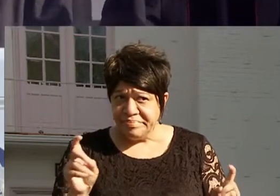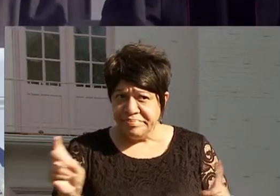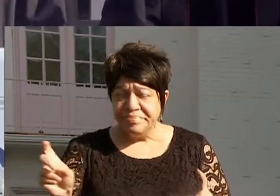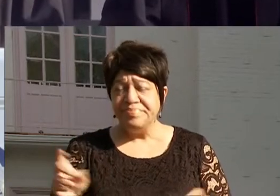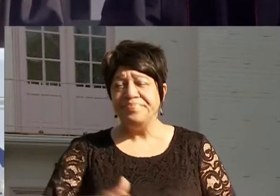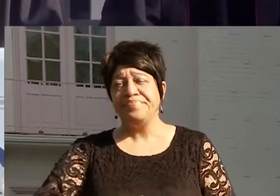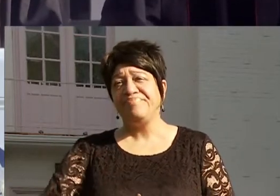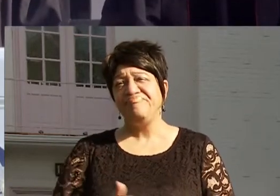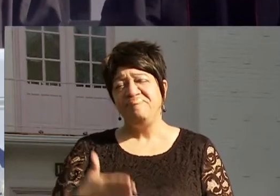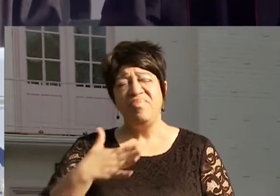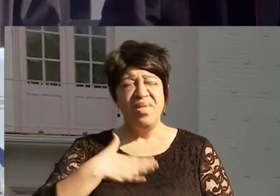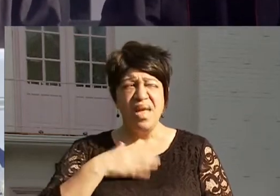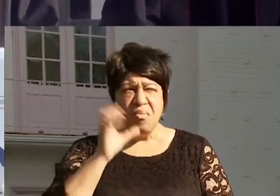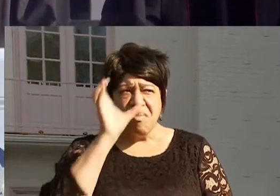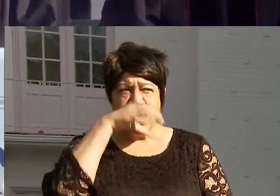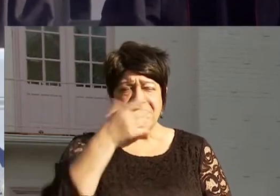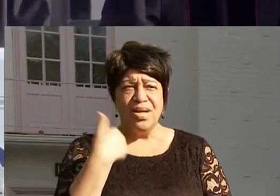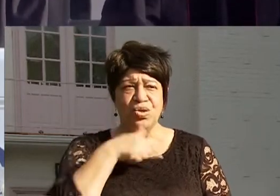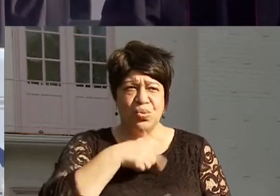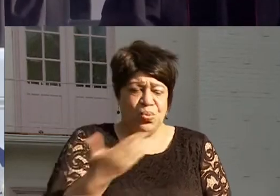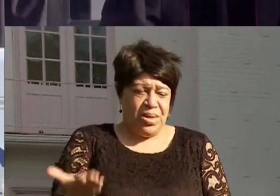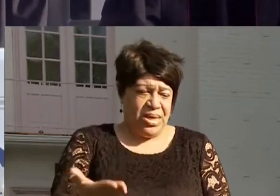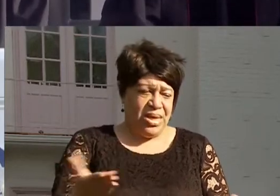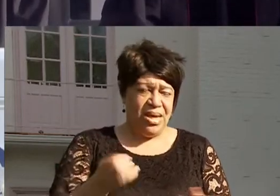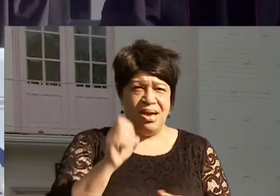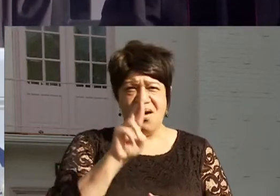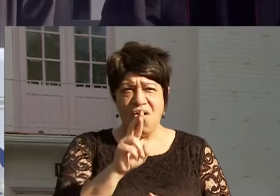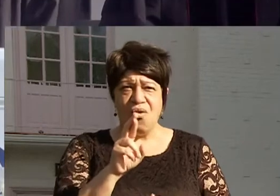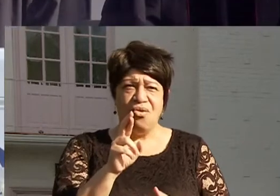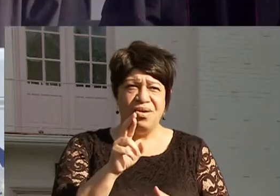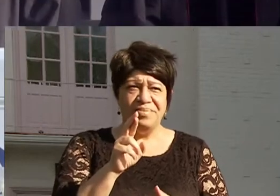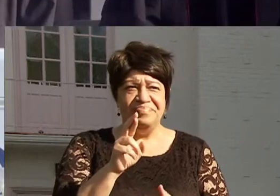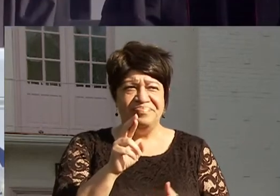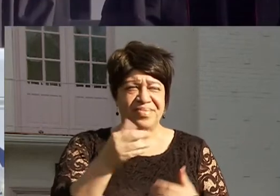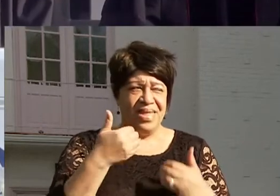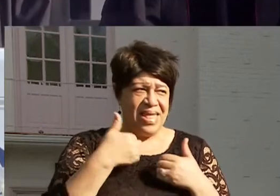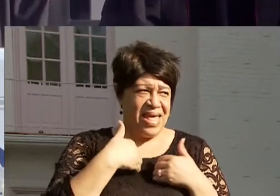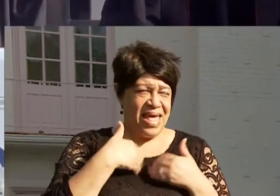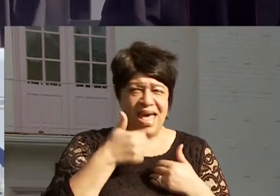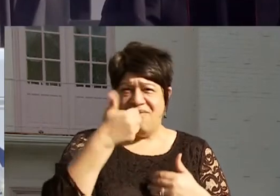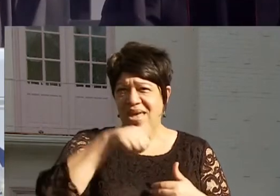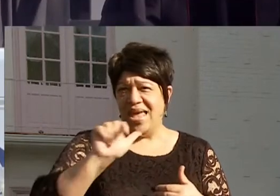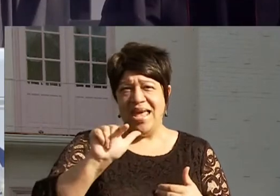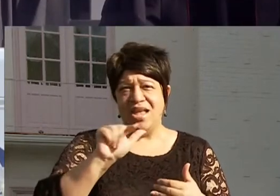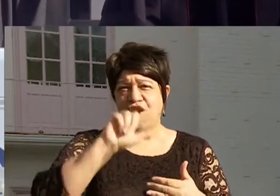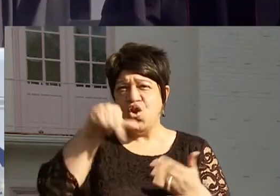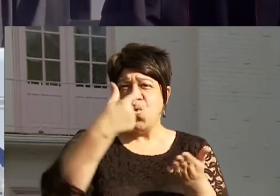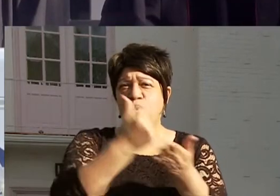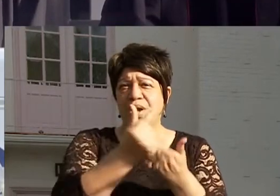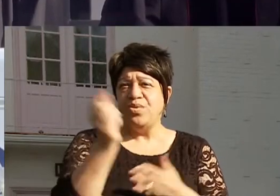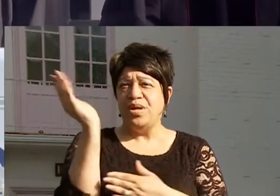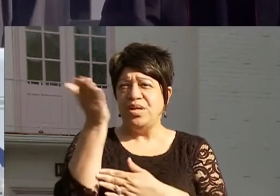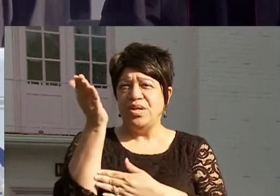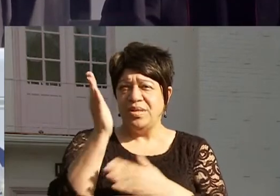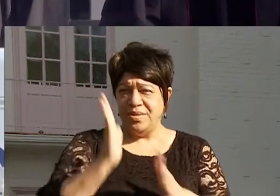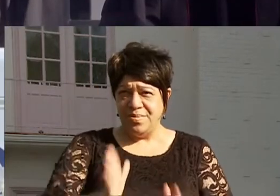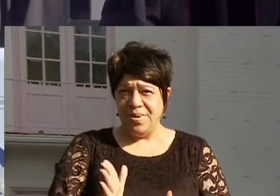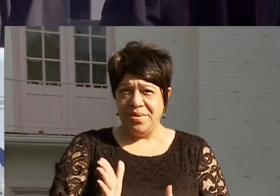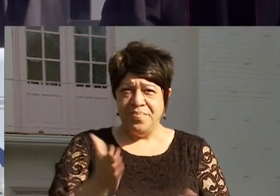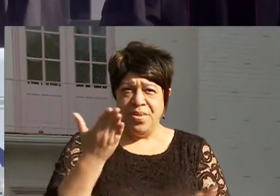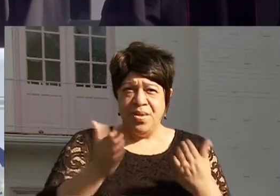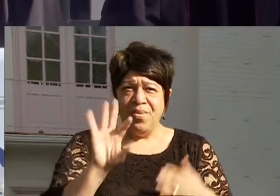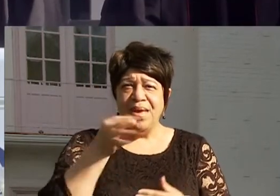My guess is that me standing here or just having any commencement speaker in general may soon